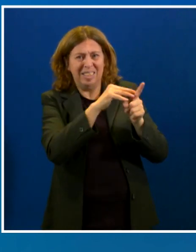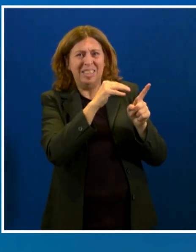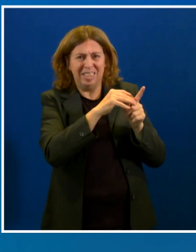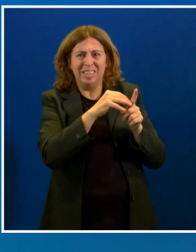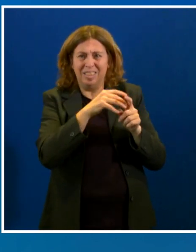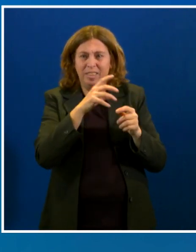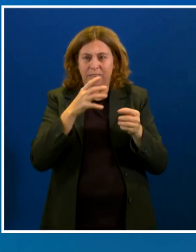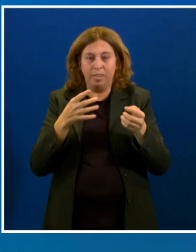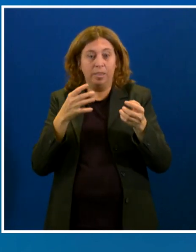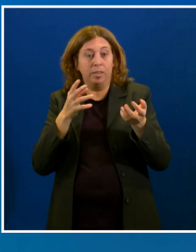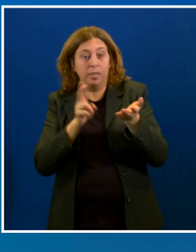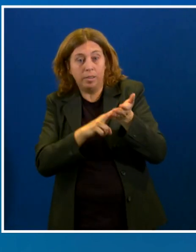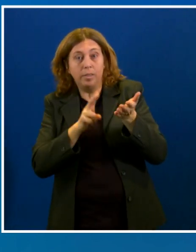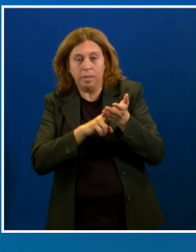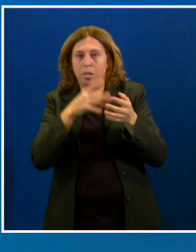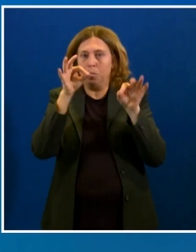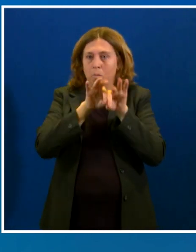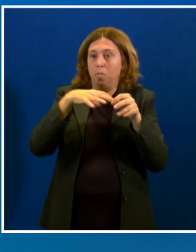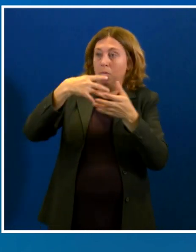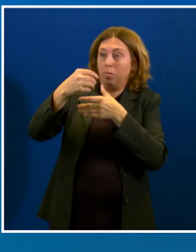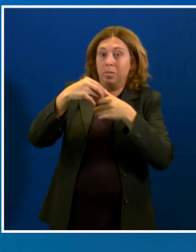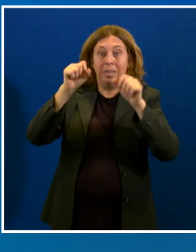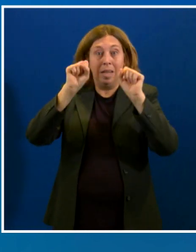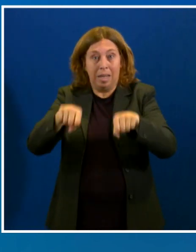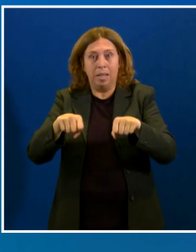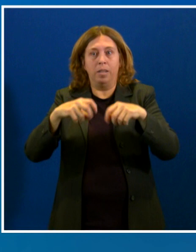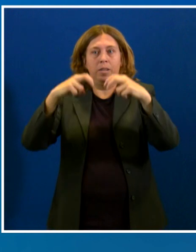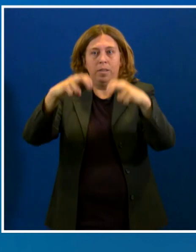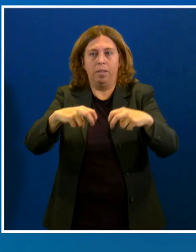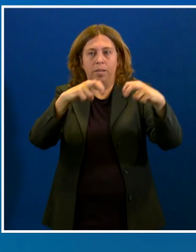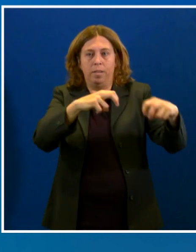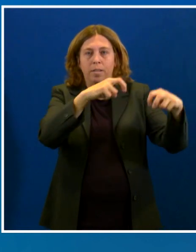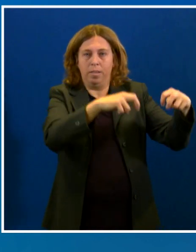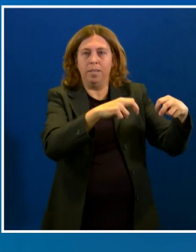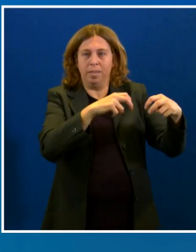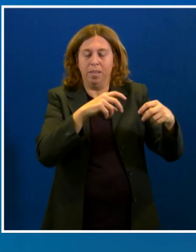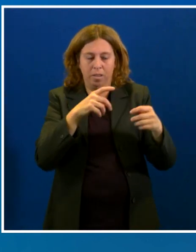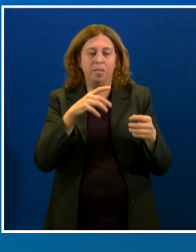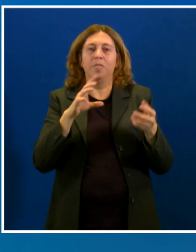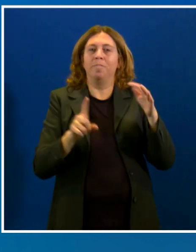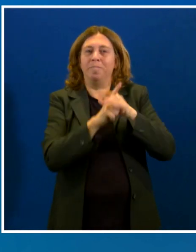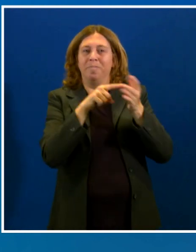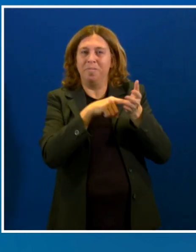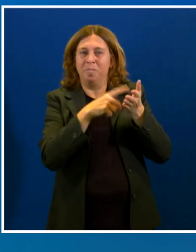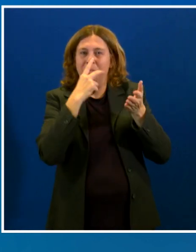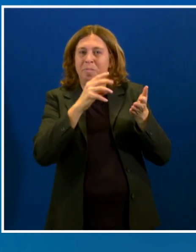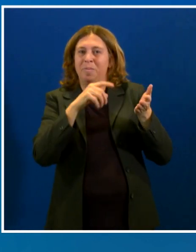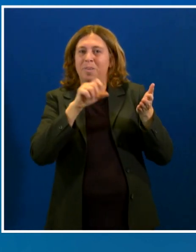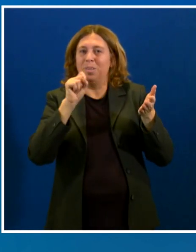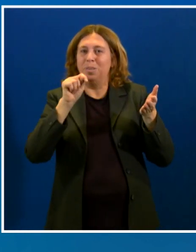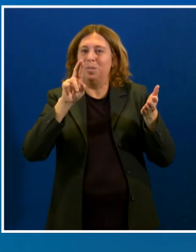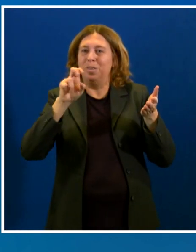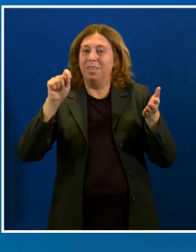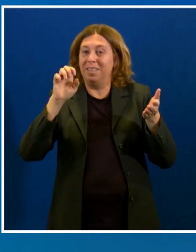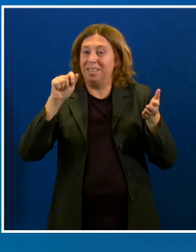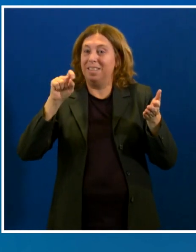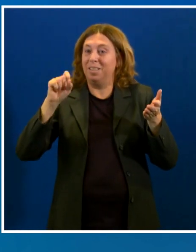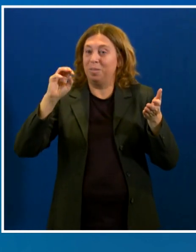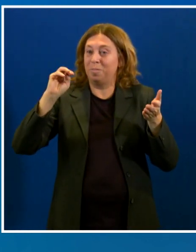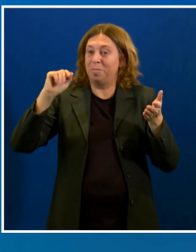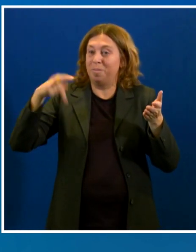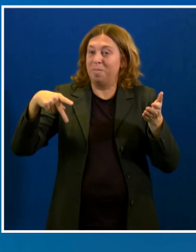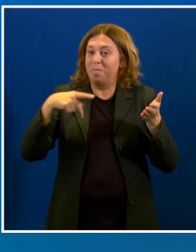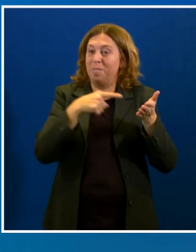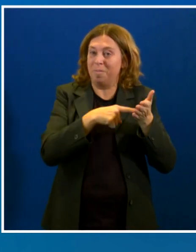more of them on that map. So if your favorite local business is missing from the Street Eats process,